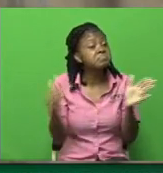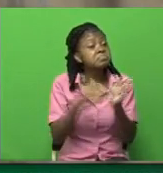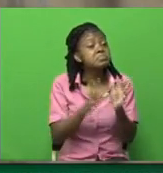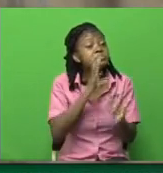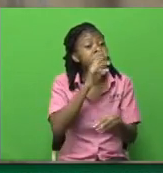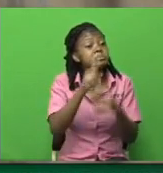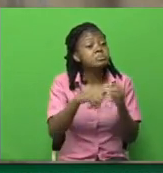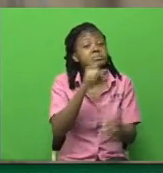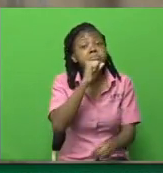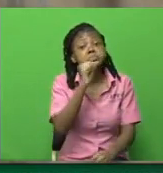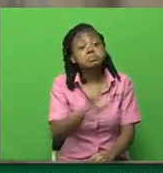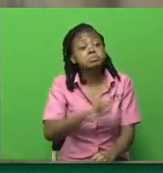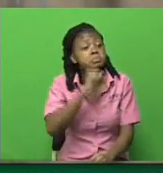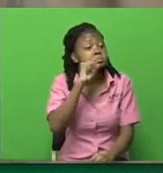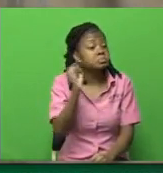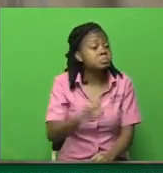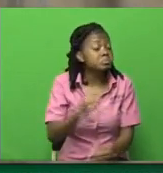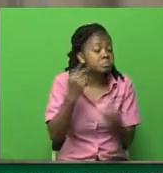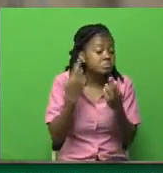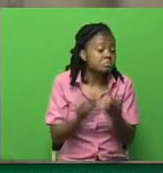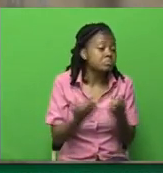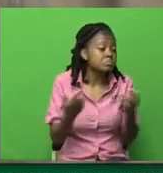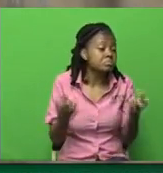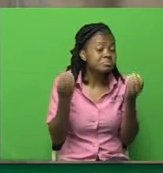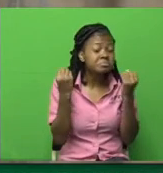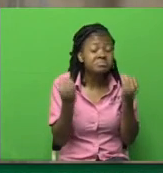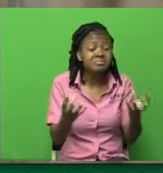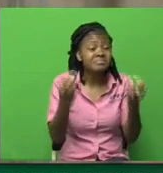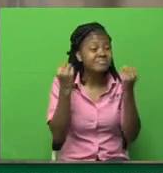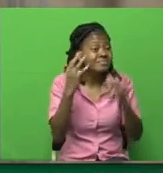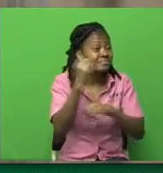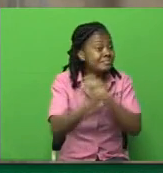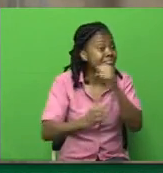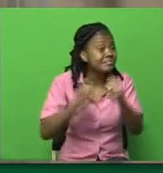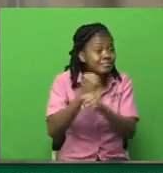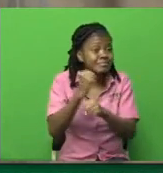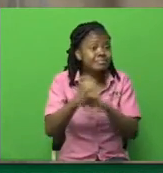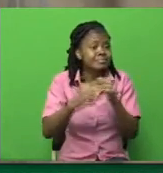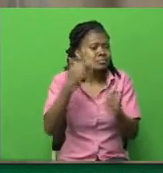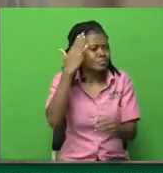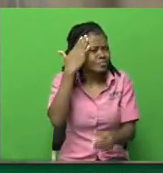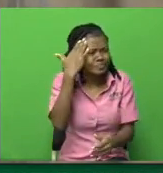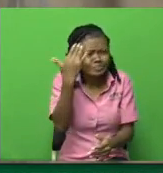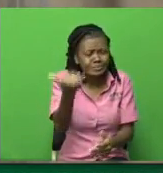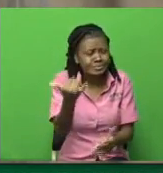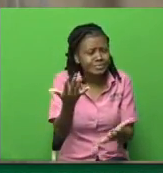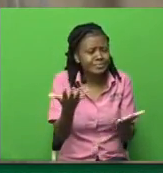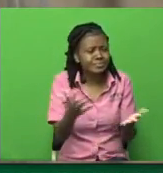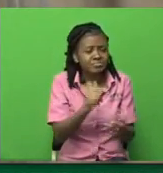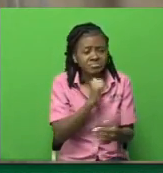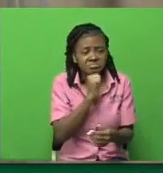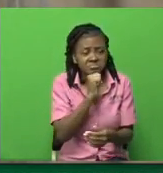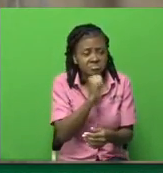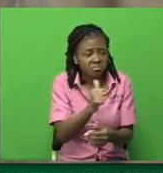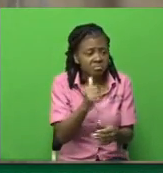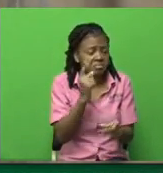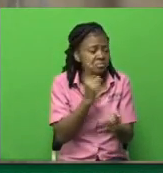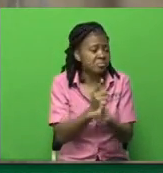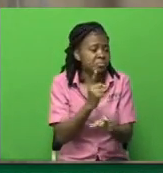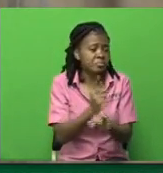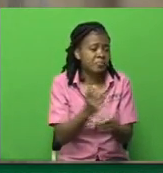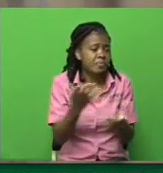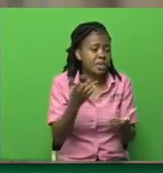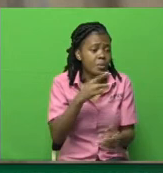infrastructure for a number of years being the primary reason for the poor production and distribution levels across the country